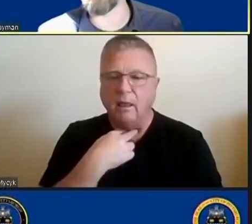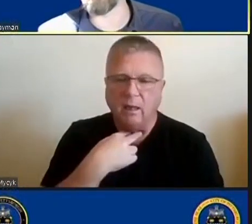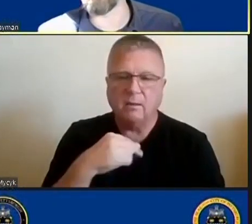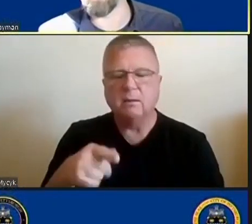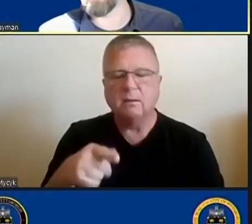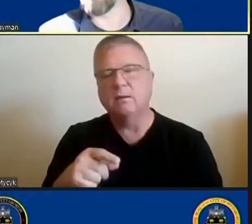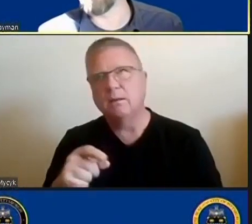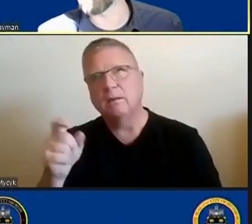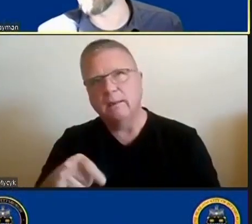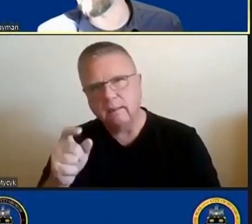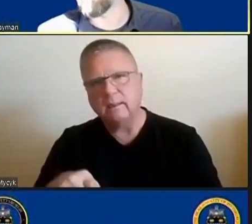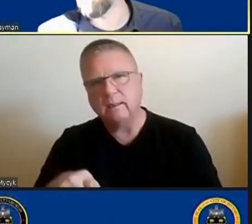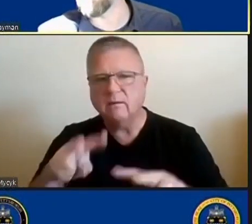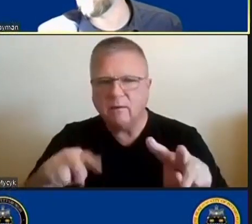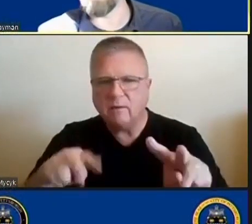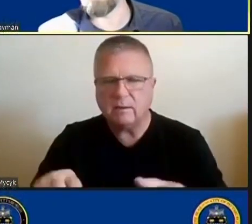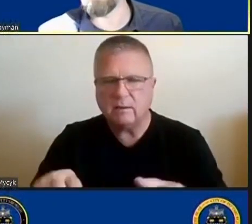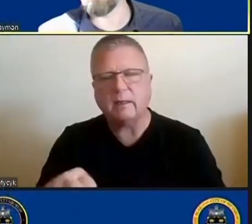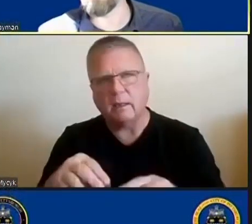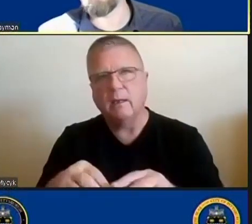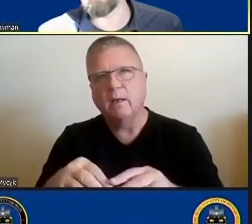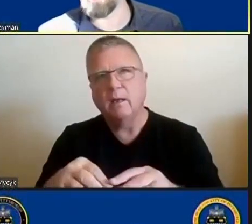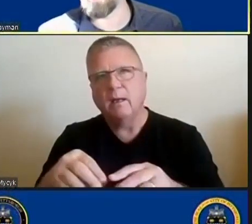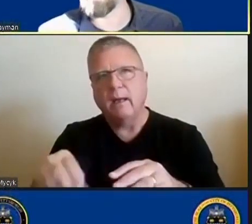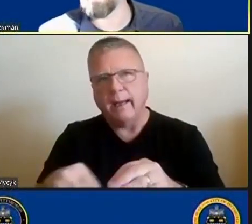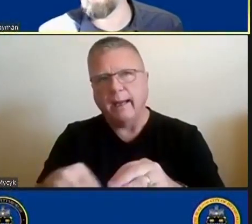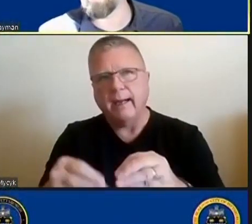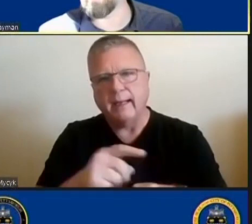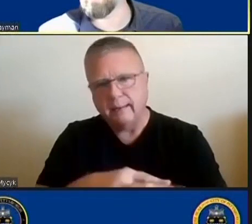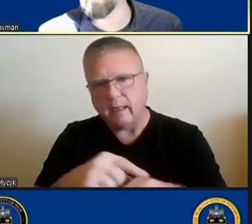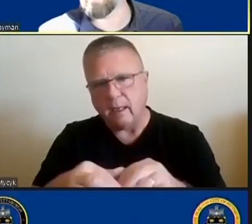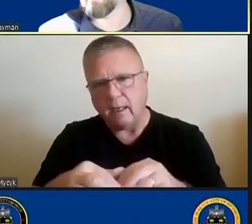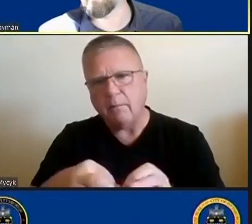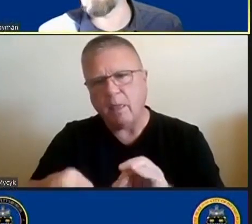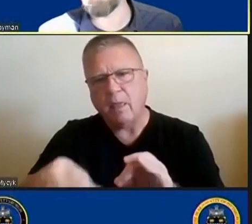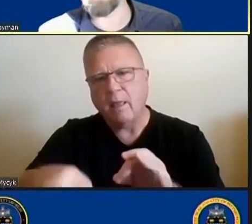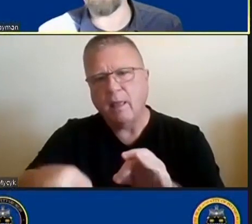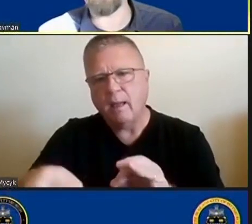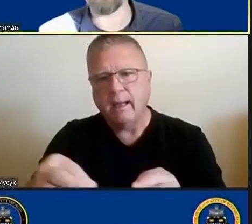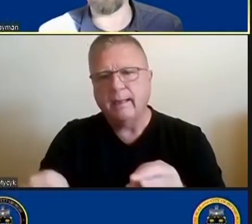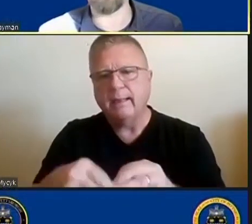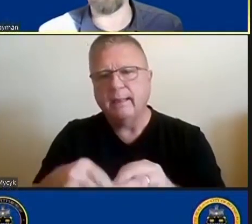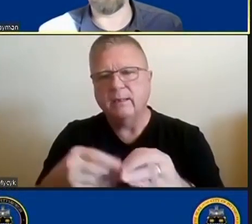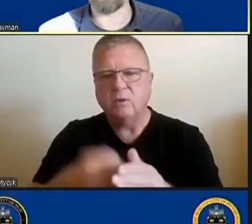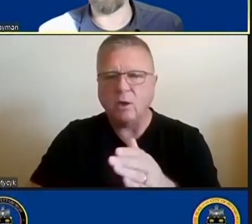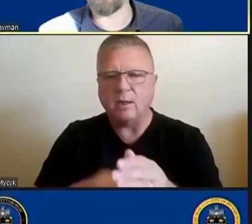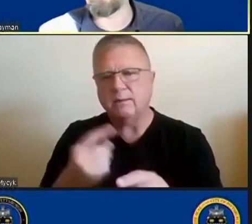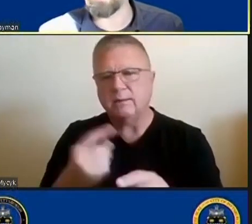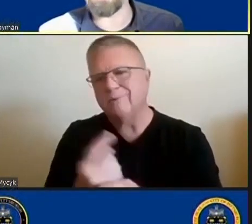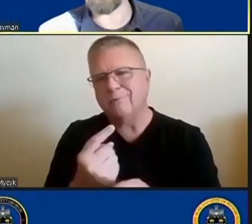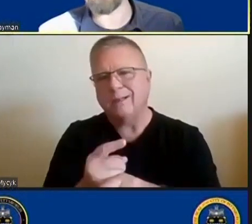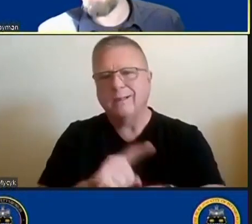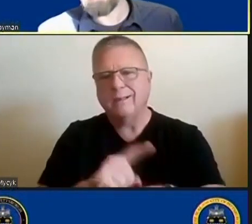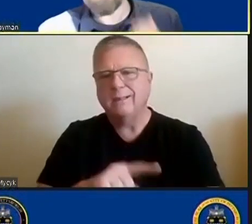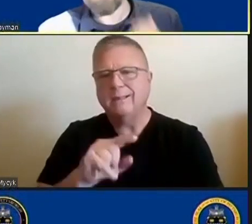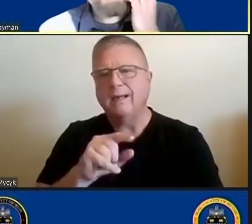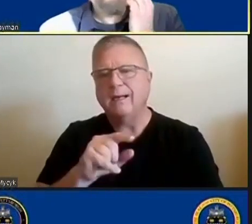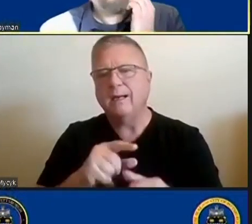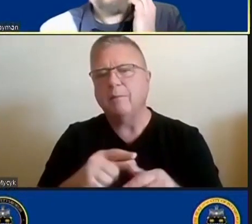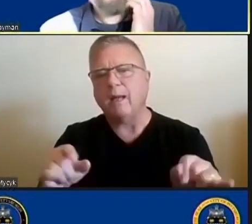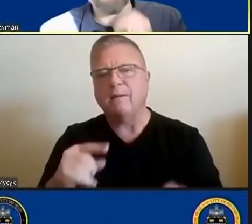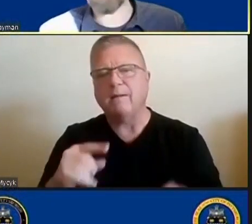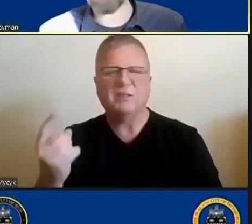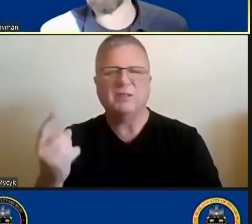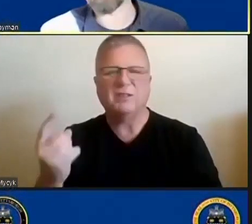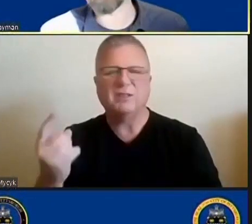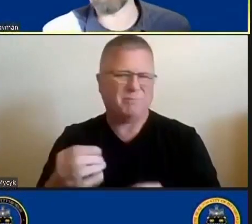that could add several months and additional cost to their normal timeline for review of something simple like a fence